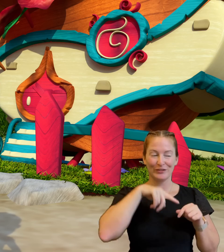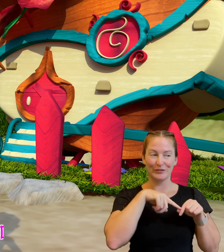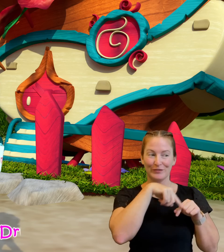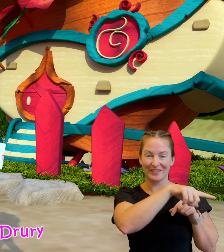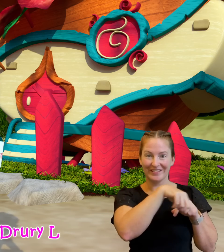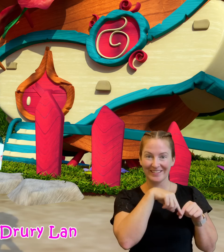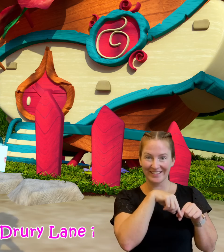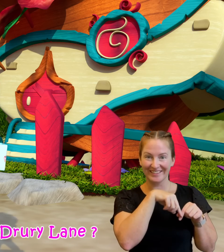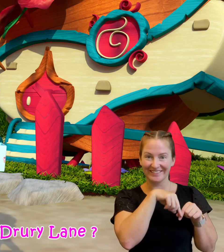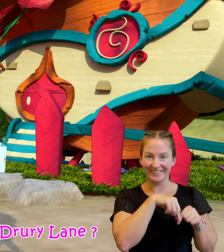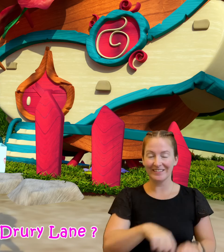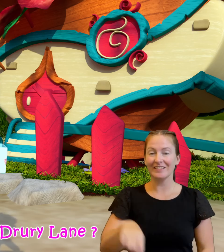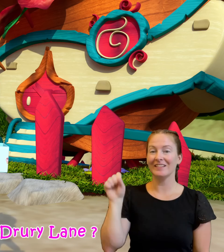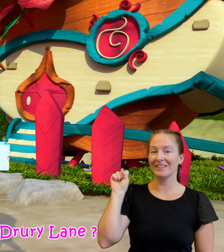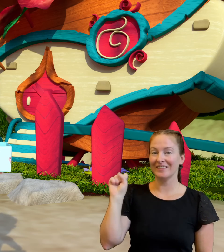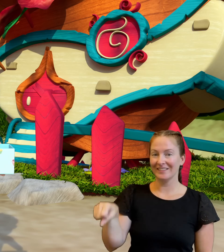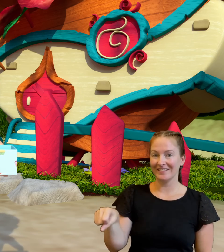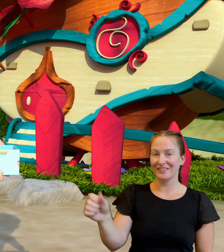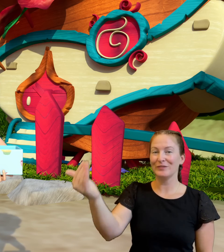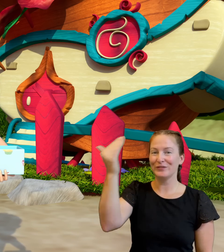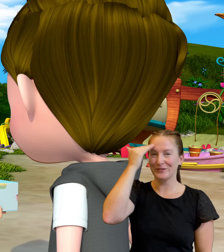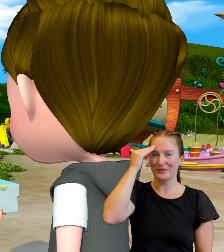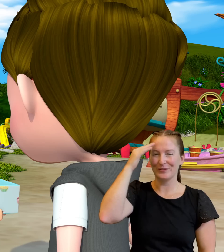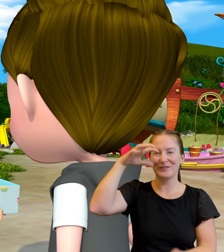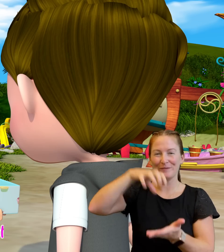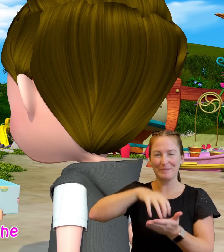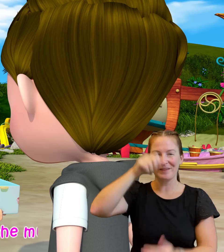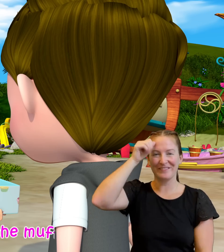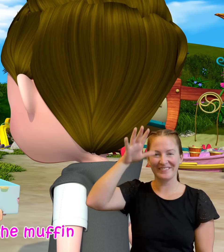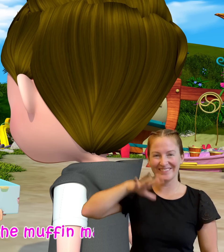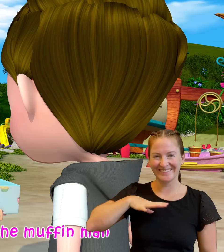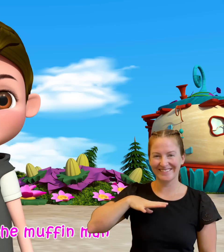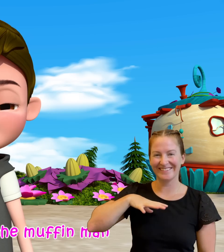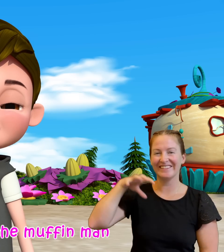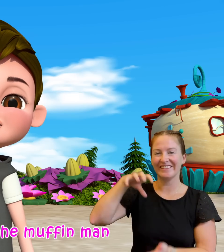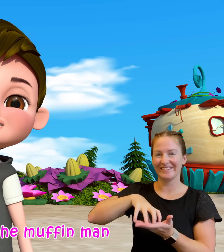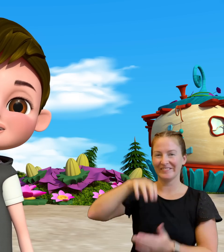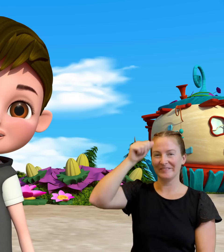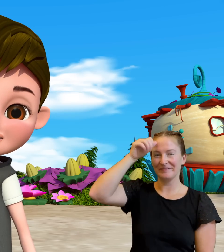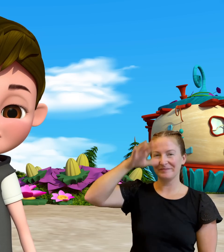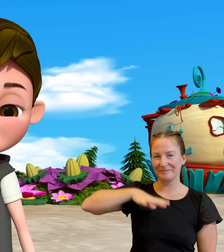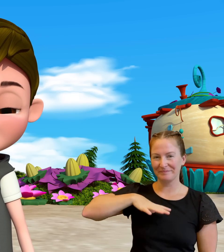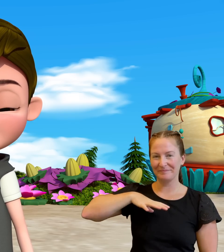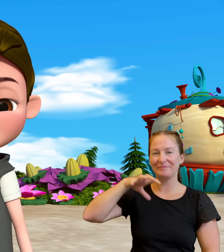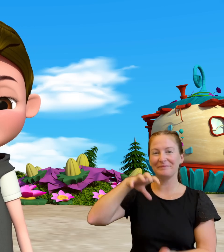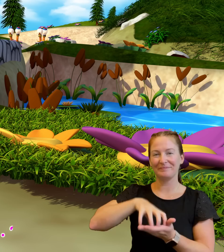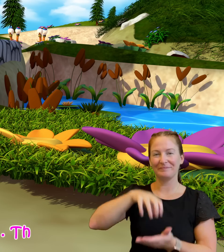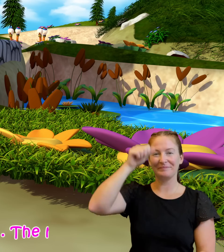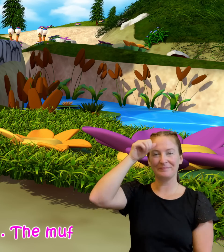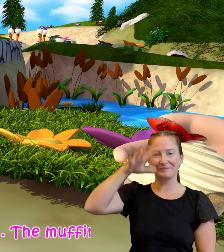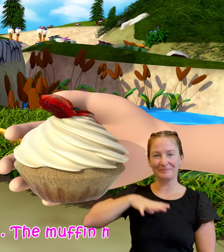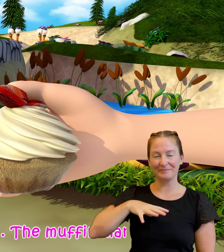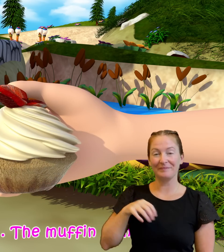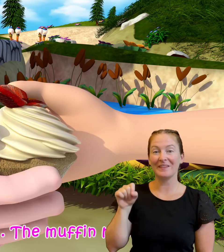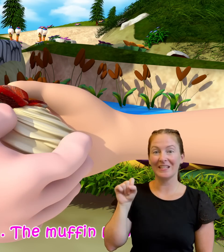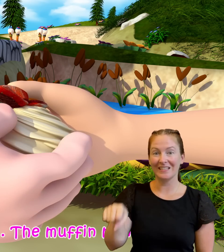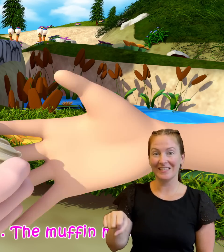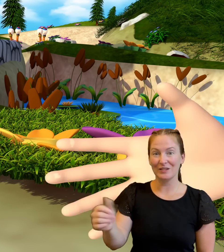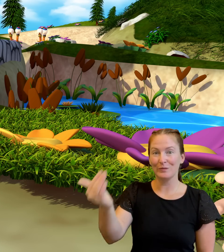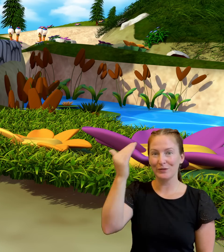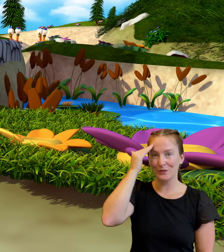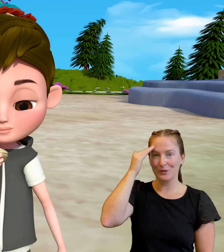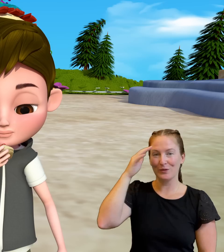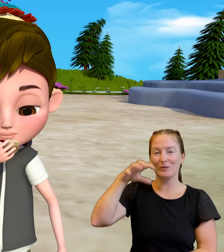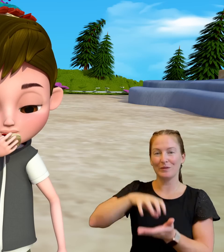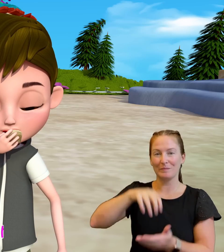lives on Drury Lane? Yes, we know the Muffin Man, the Muffin Man, the Muffin Man.